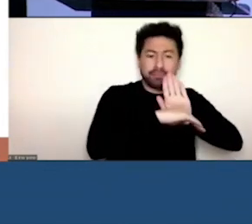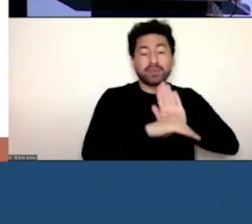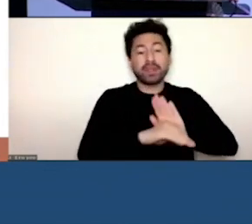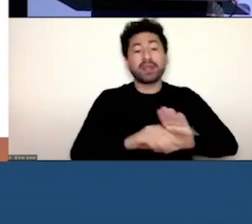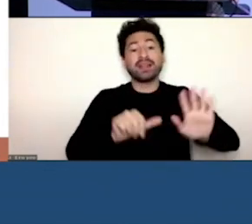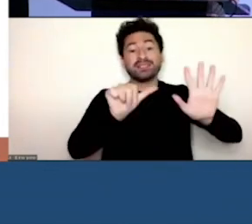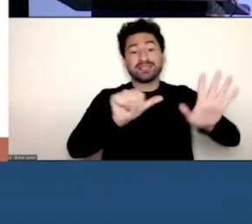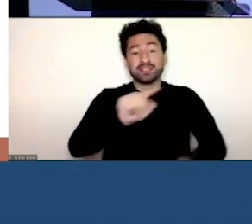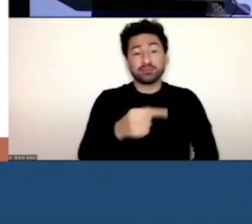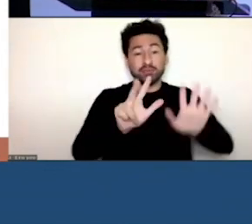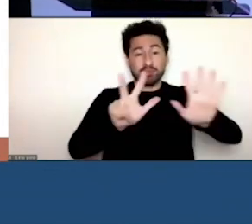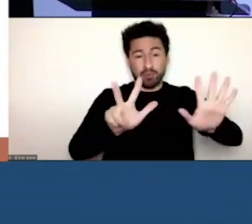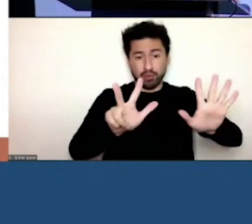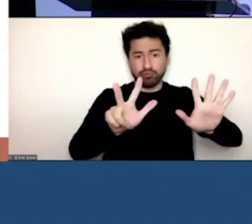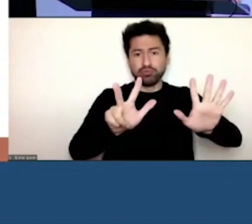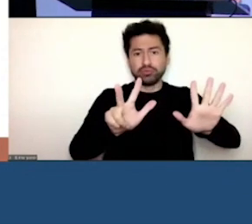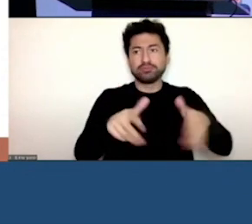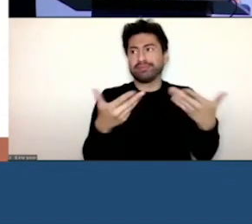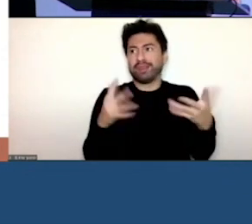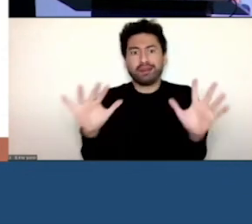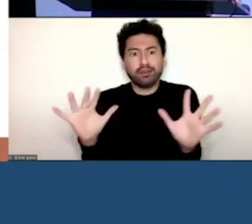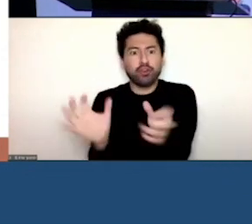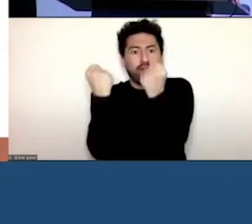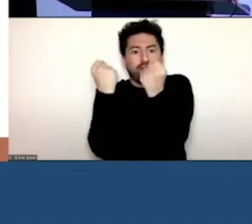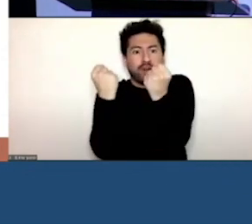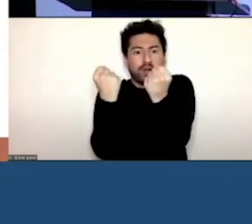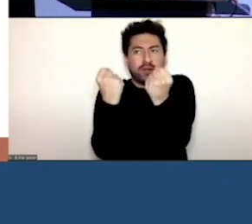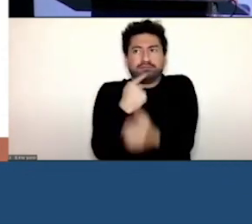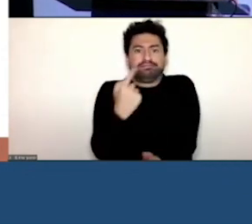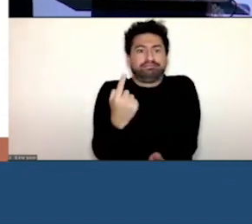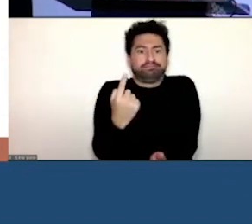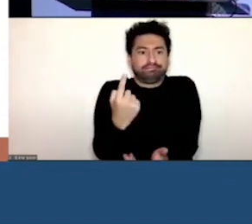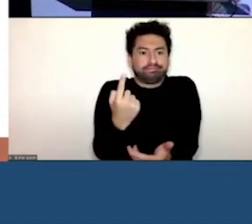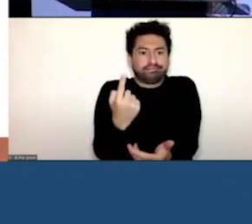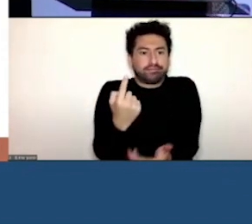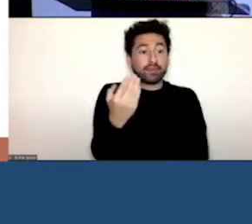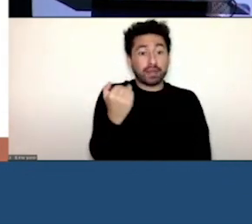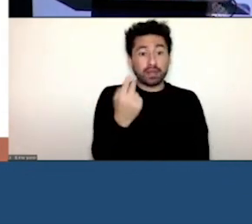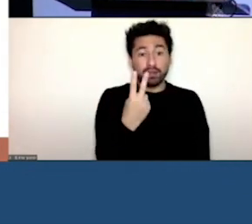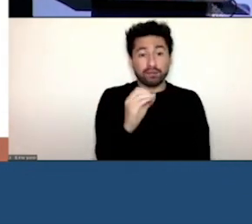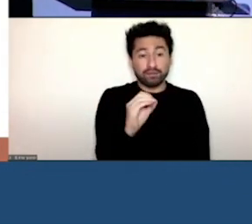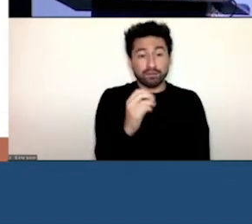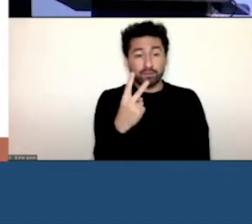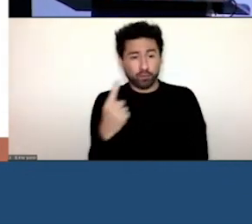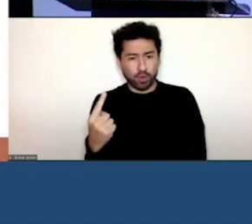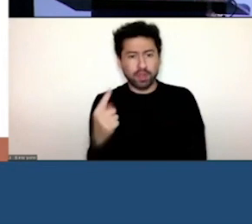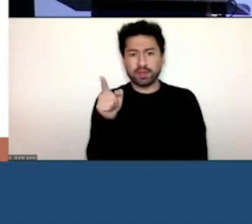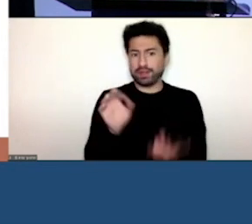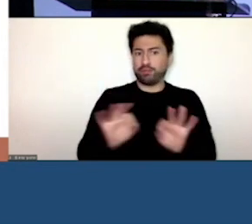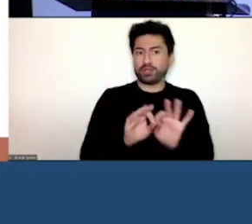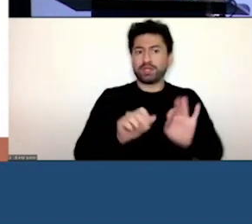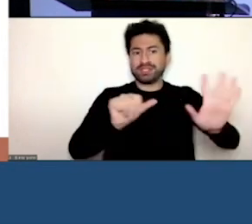led 6.8%, and the very fleeting recovery that we had in 2021, which was important, which